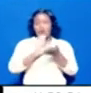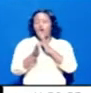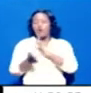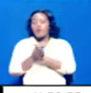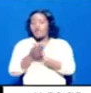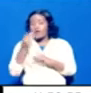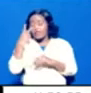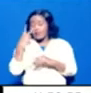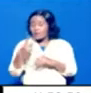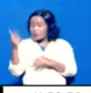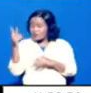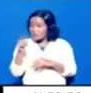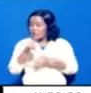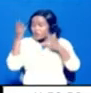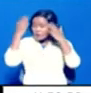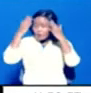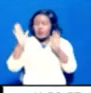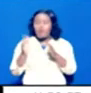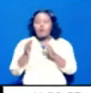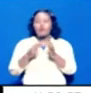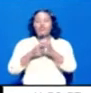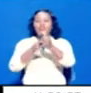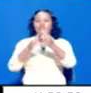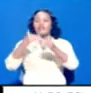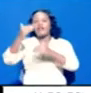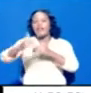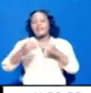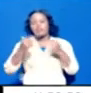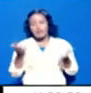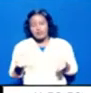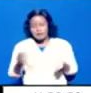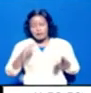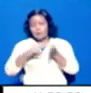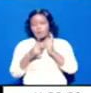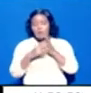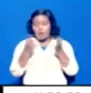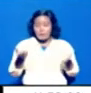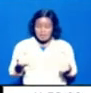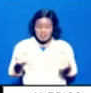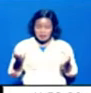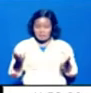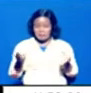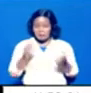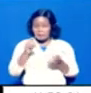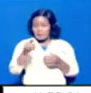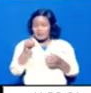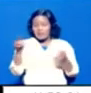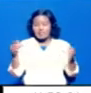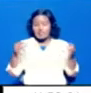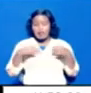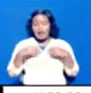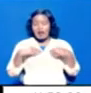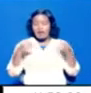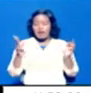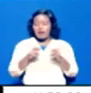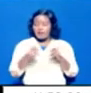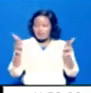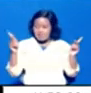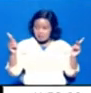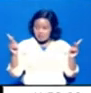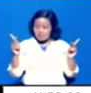to take this judiciary. So it takes a very intelligent